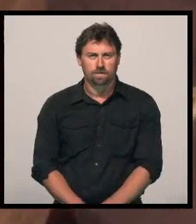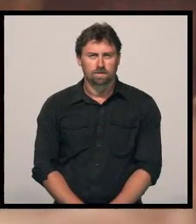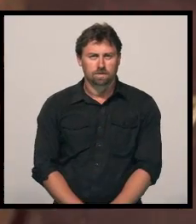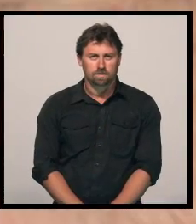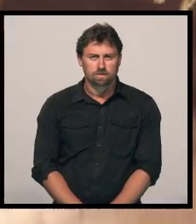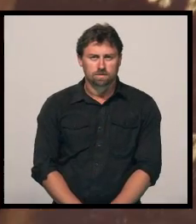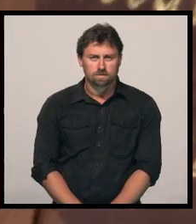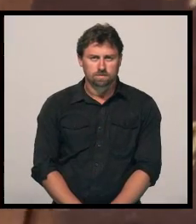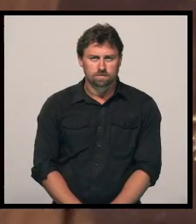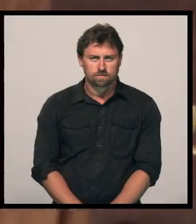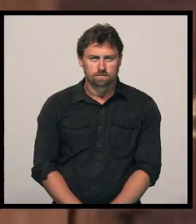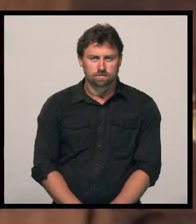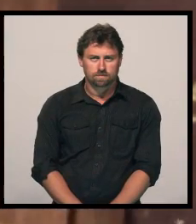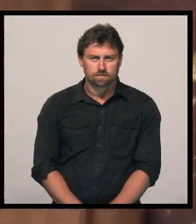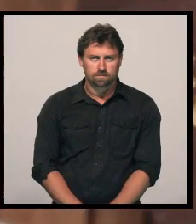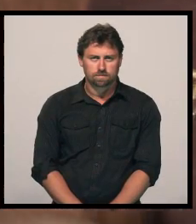Rid of all the dags.